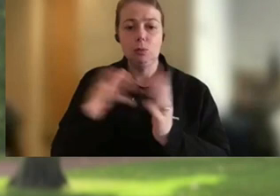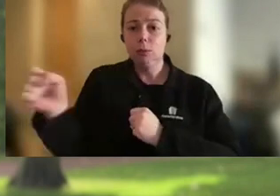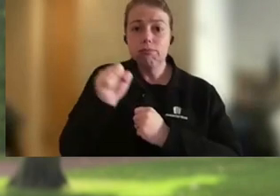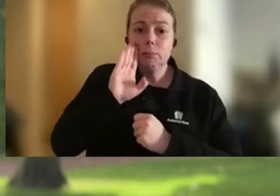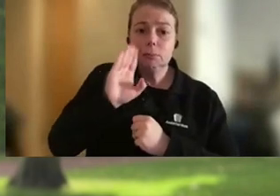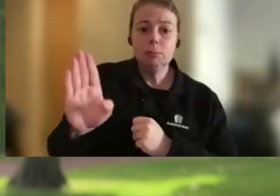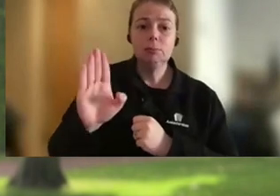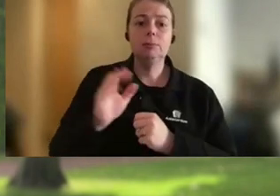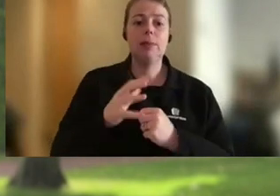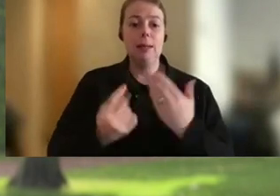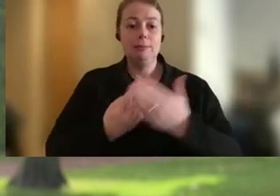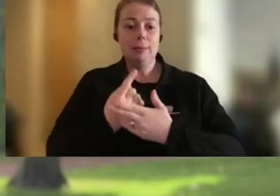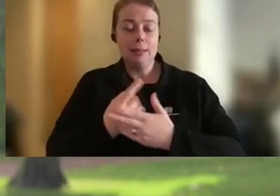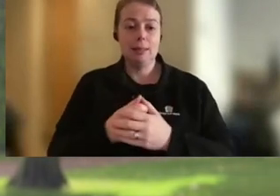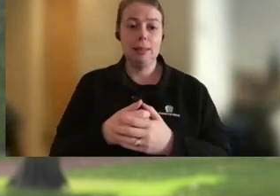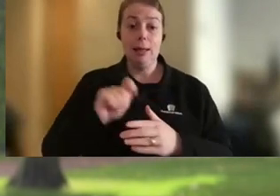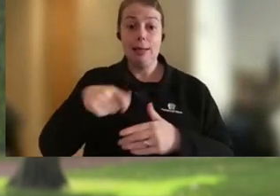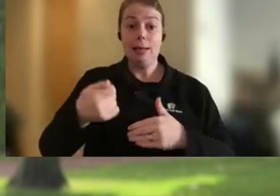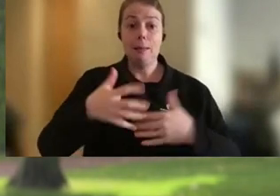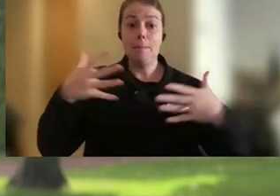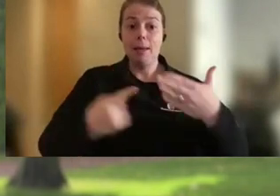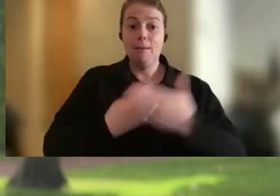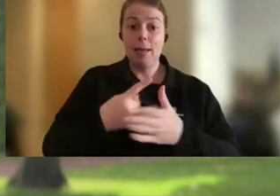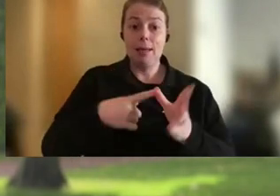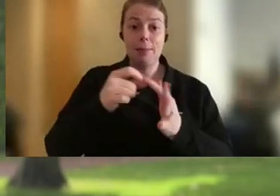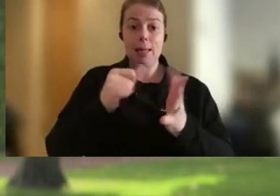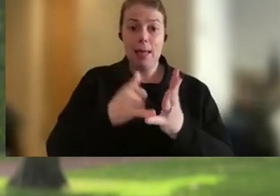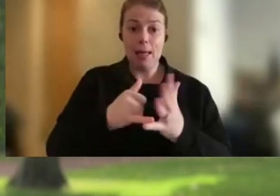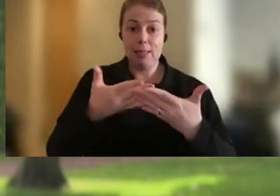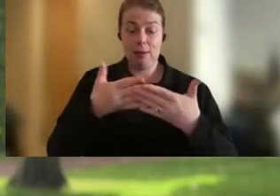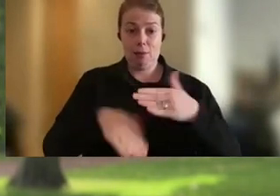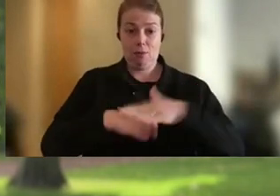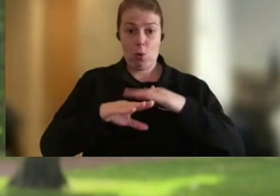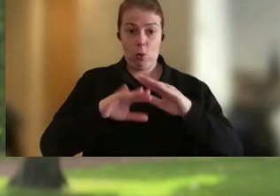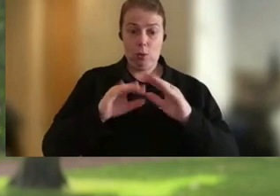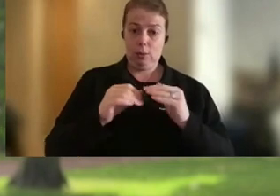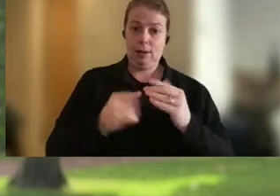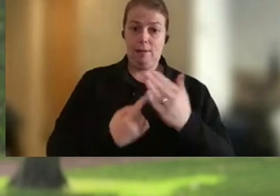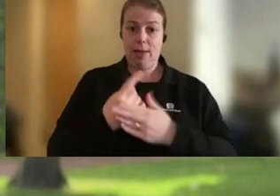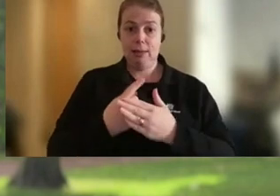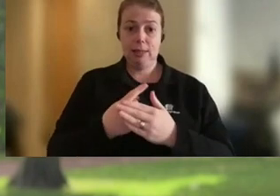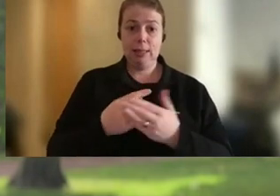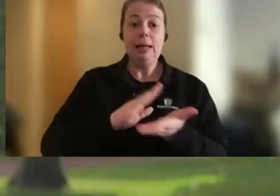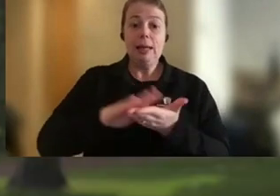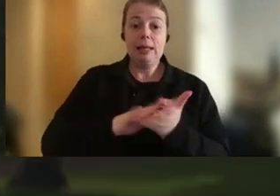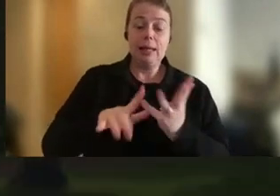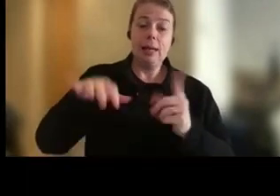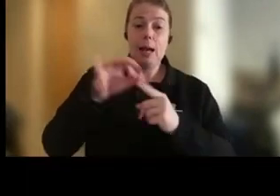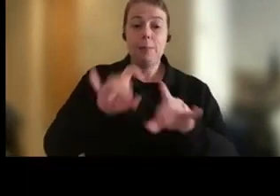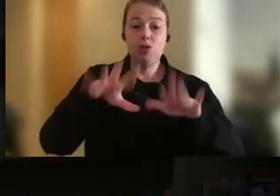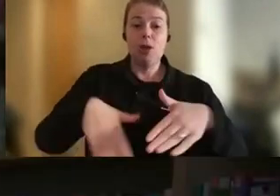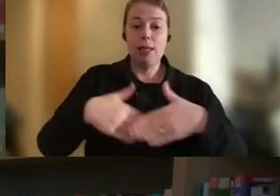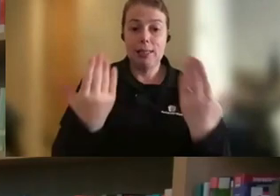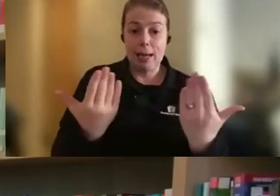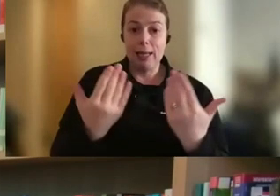The next big event we're trying to hold is an APS-wide event for Clean Up Australia Day on the 5th of March, 2023. We hope to see you there.